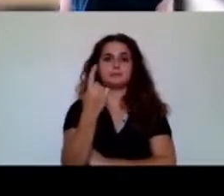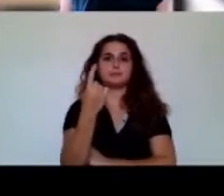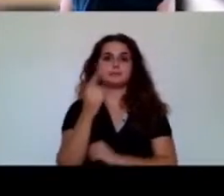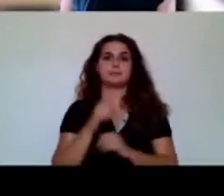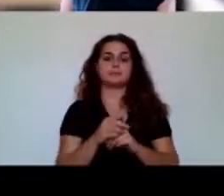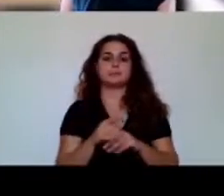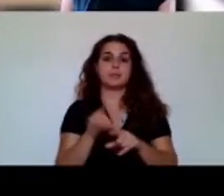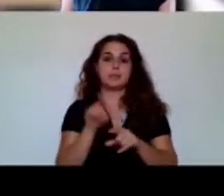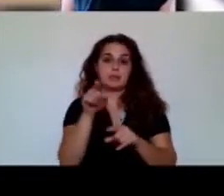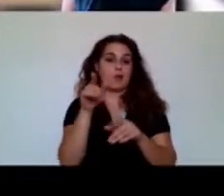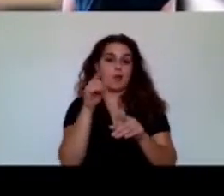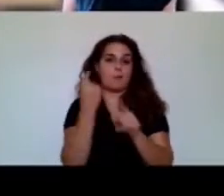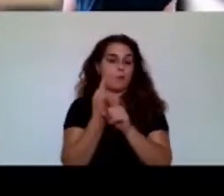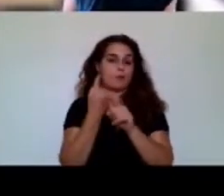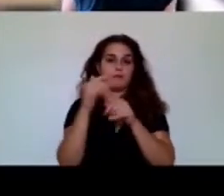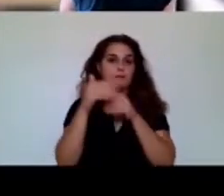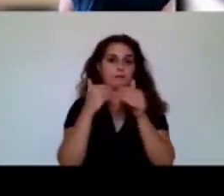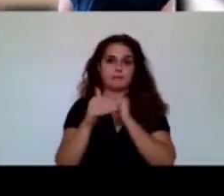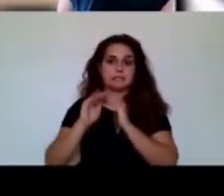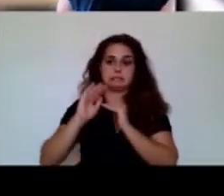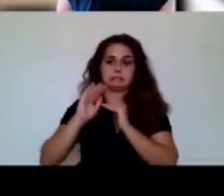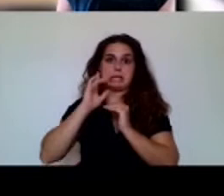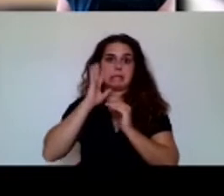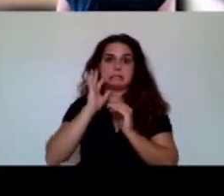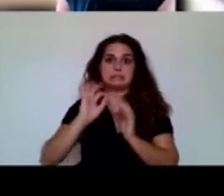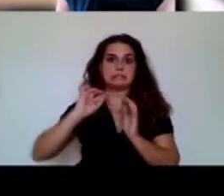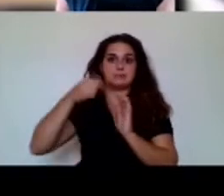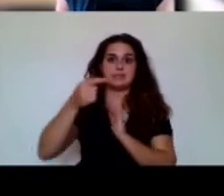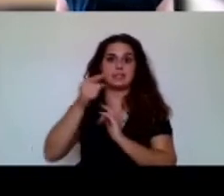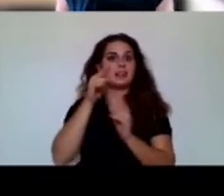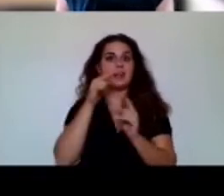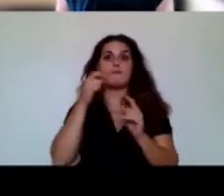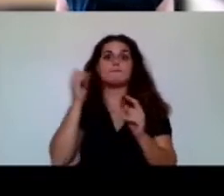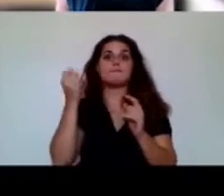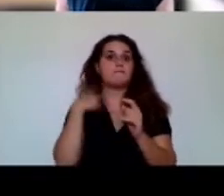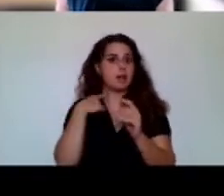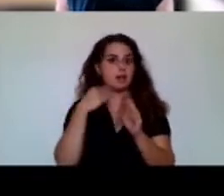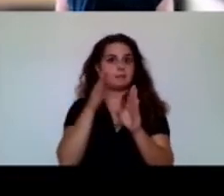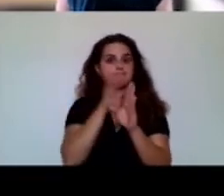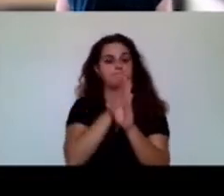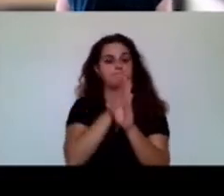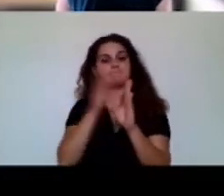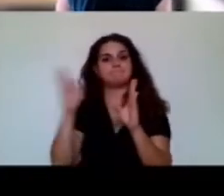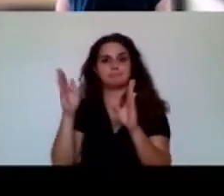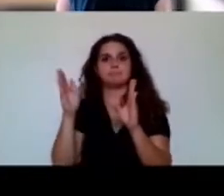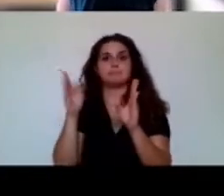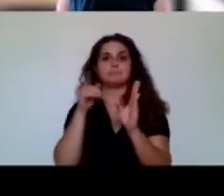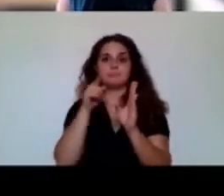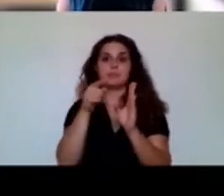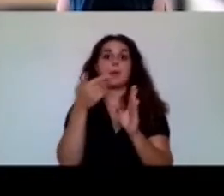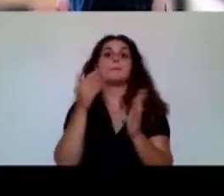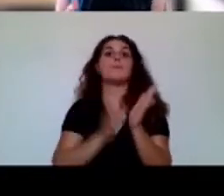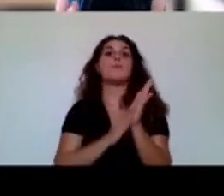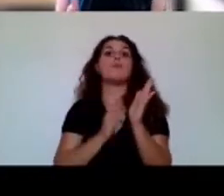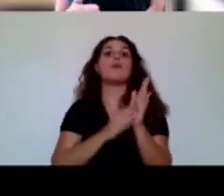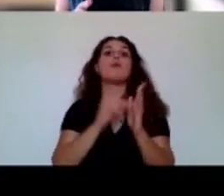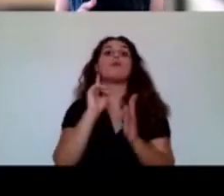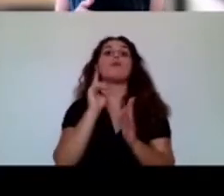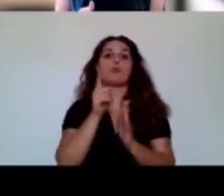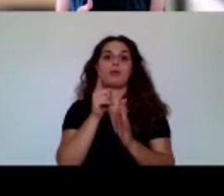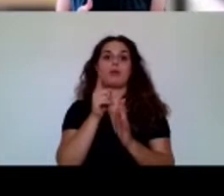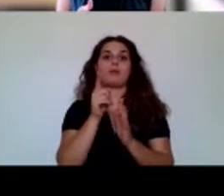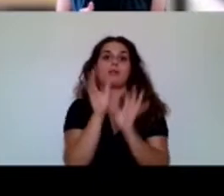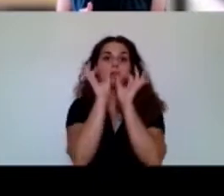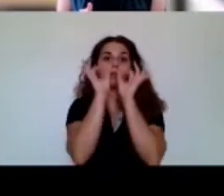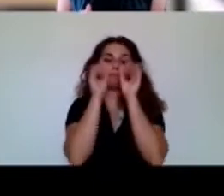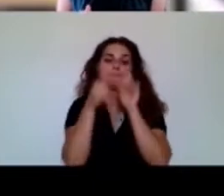been doing his whole life, Bruno misses in the opposite direction. And this is really evidence that he hasn't just learned a